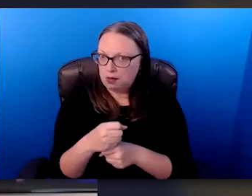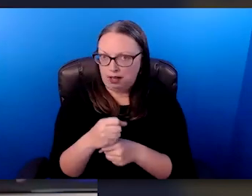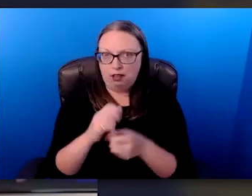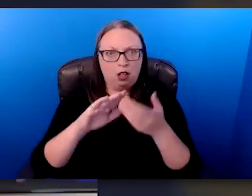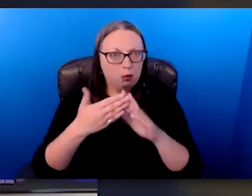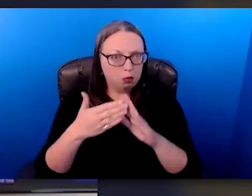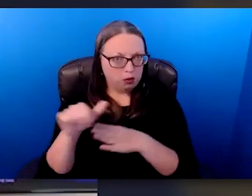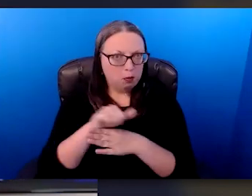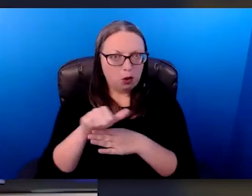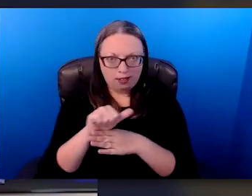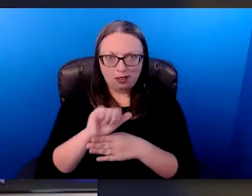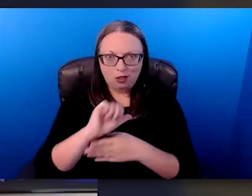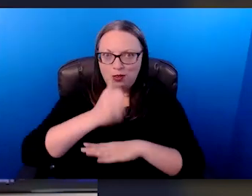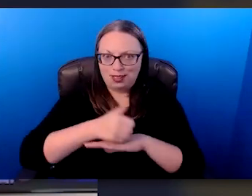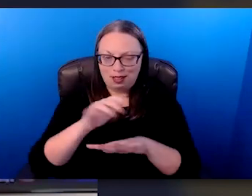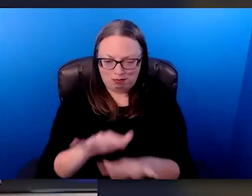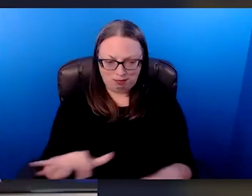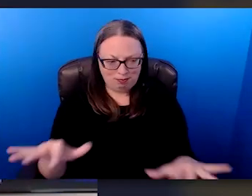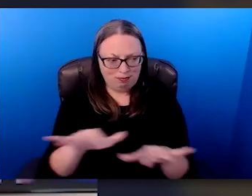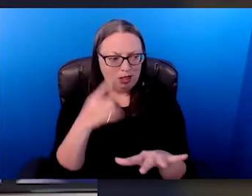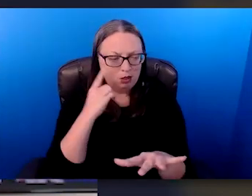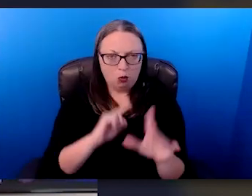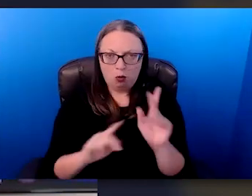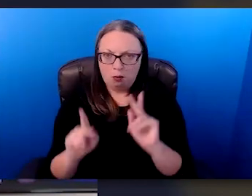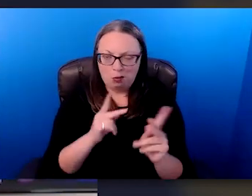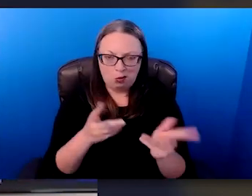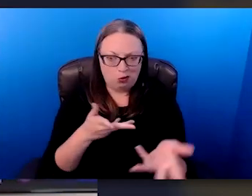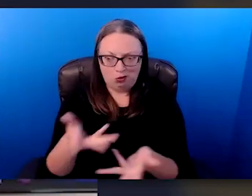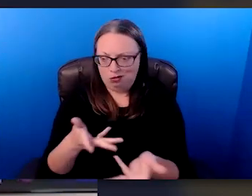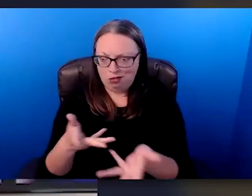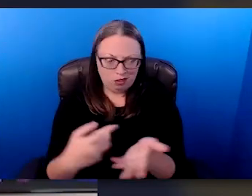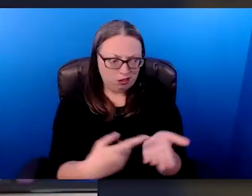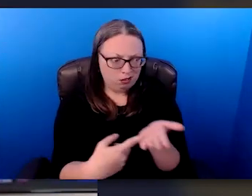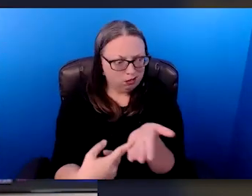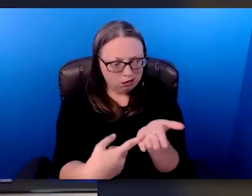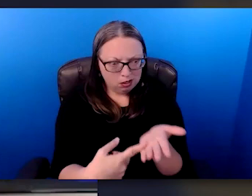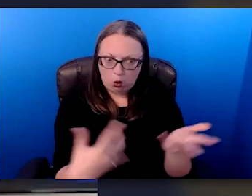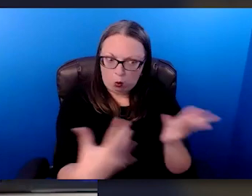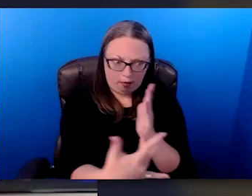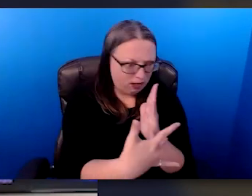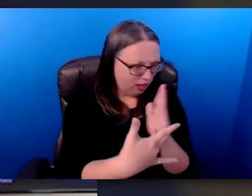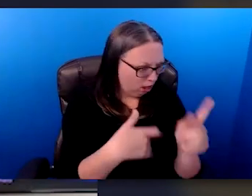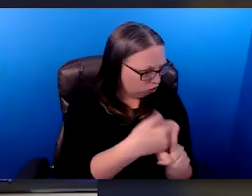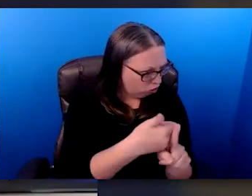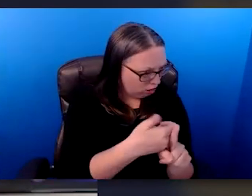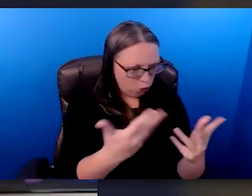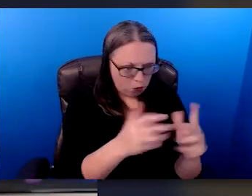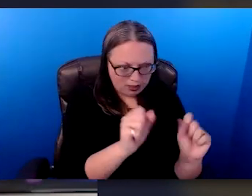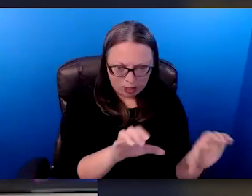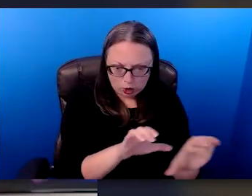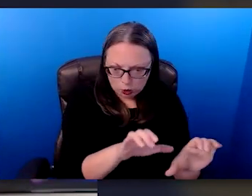talk to each other about what the technology is, how it's affecting their teaching, how they might adopt, or